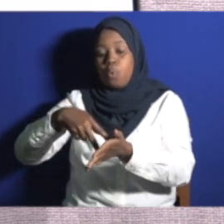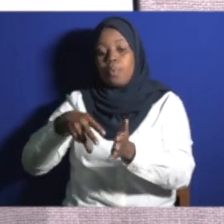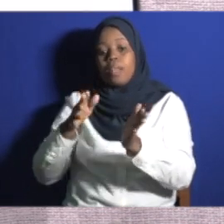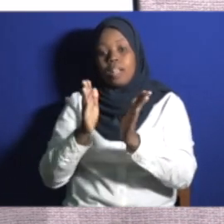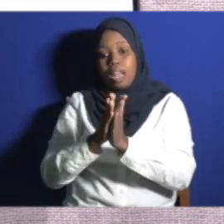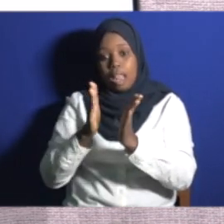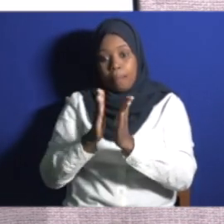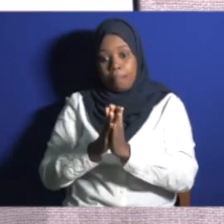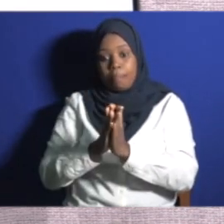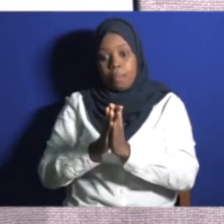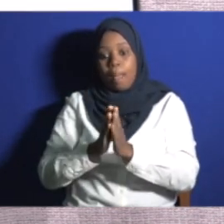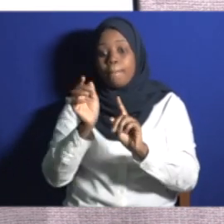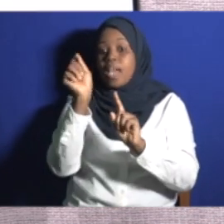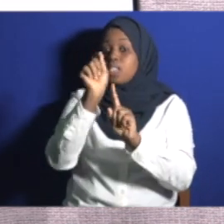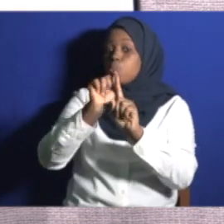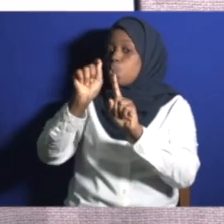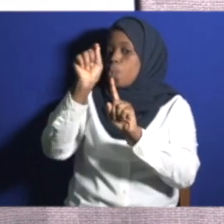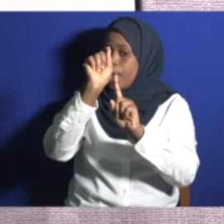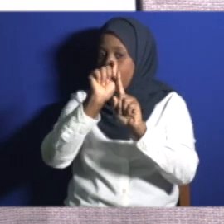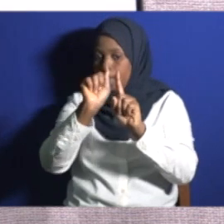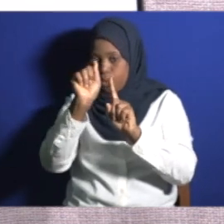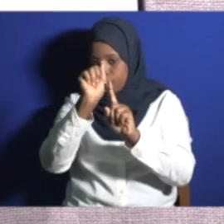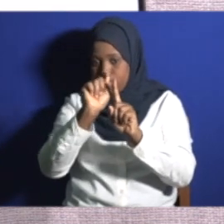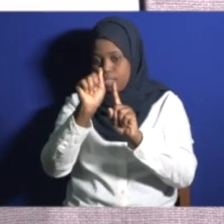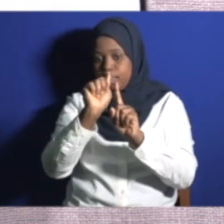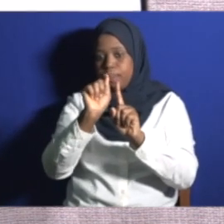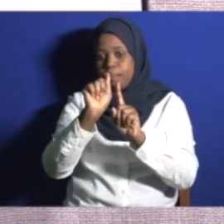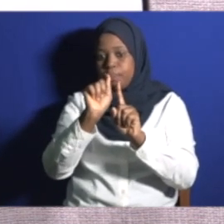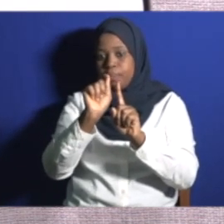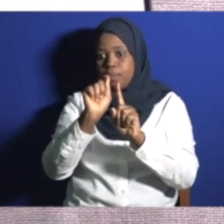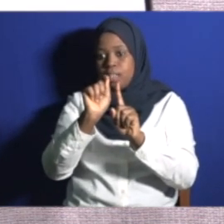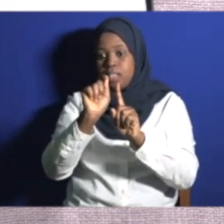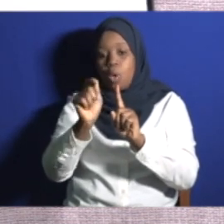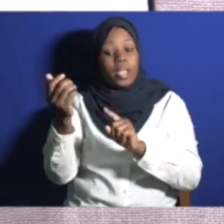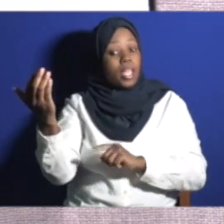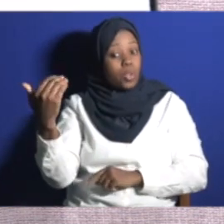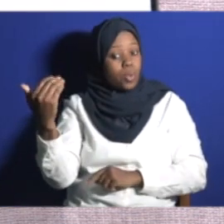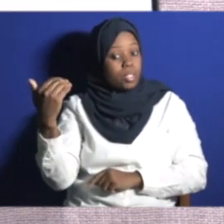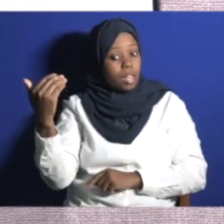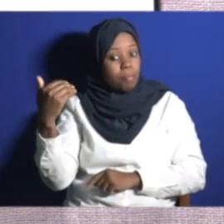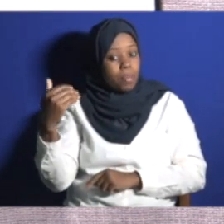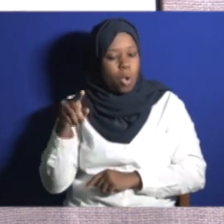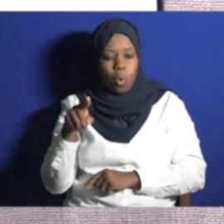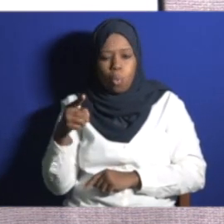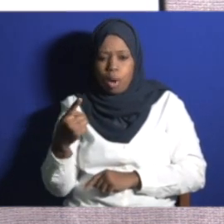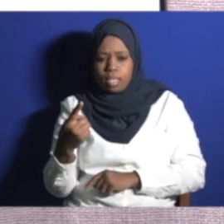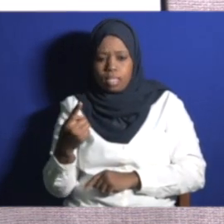by square root mode. So can you tell me what is the square root of 9?